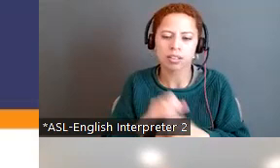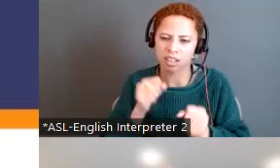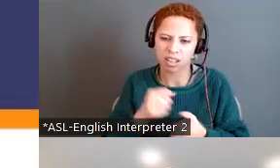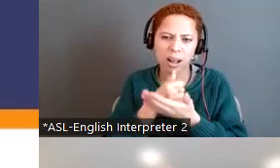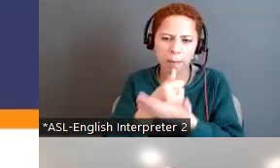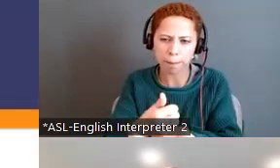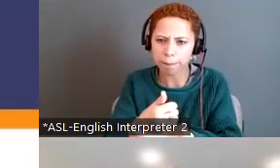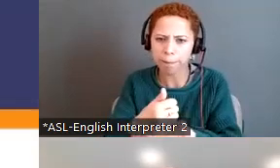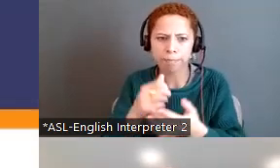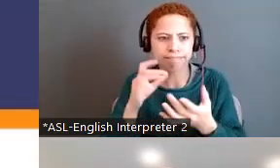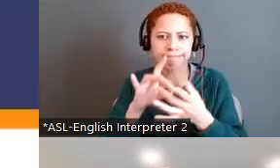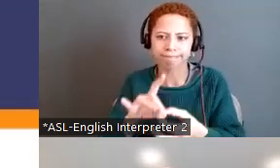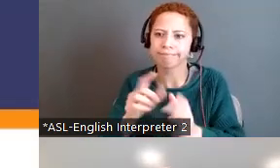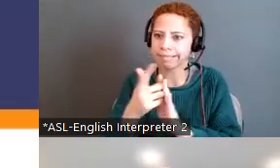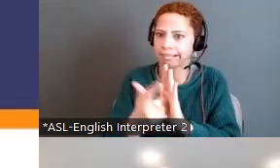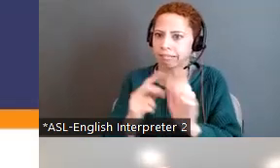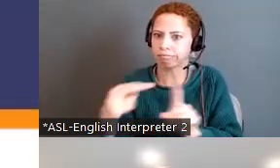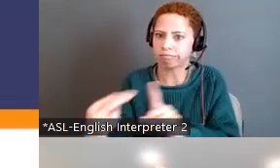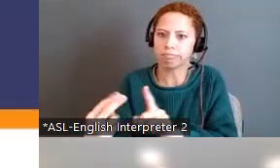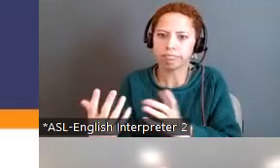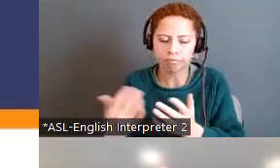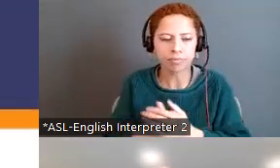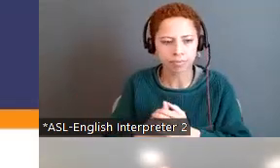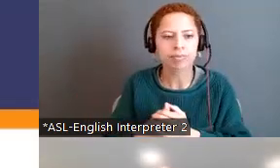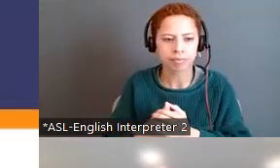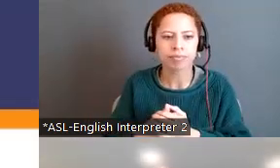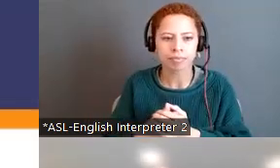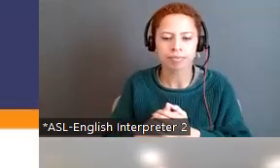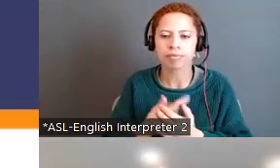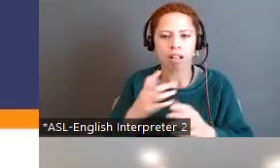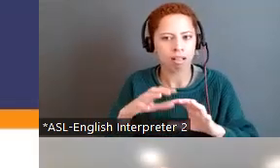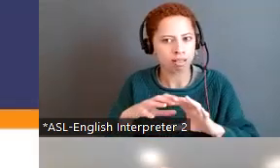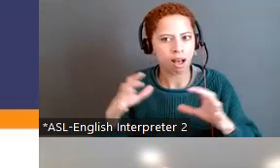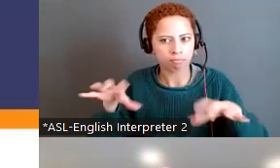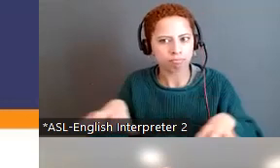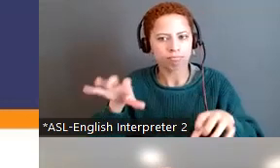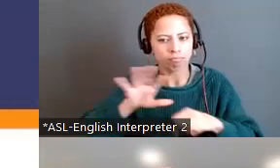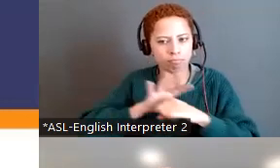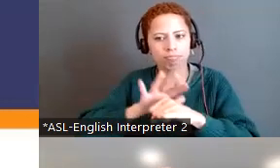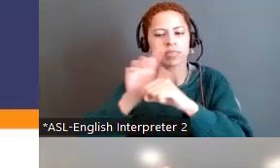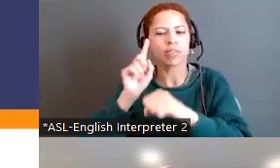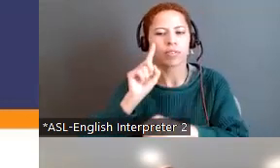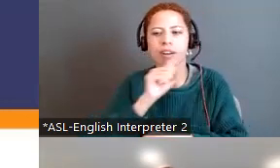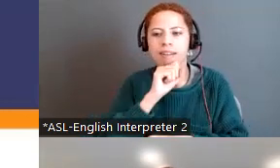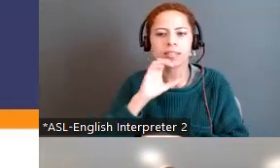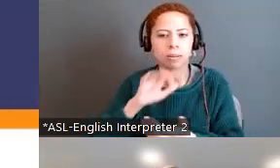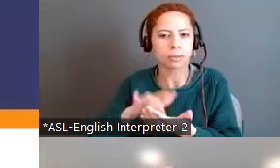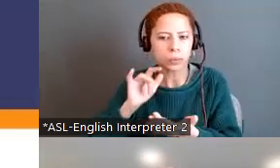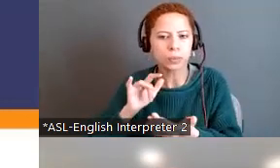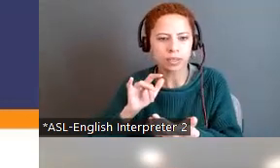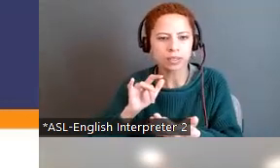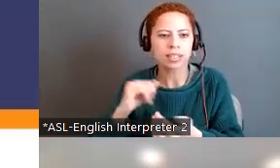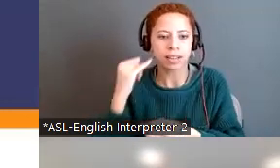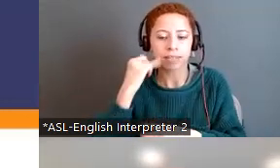from their legal point of view. They do a lot of work in elder abuse and advocate for people when they're in situations of long-term